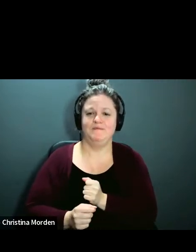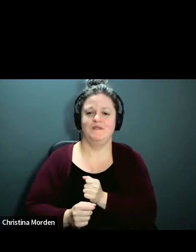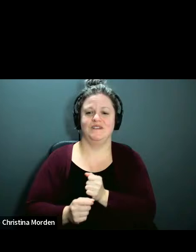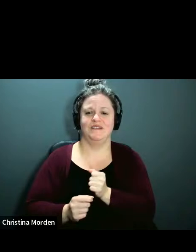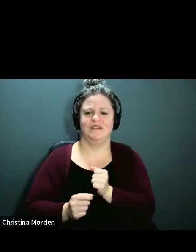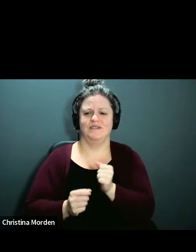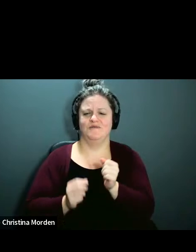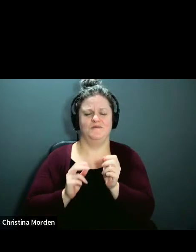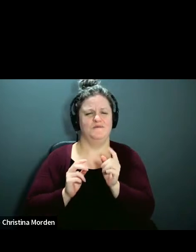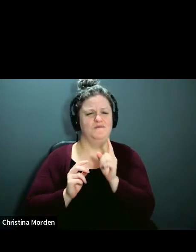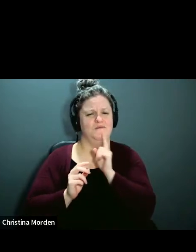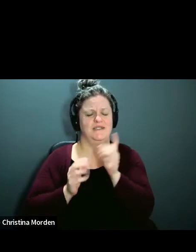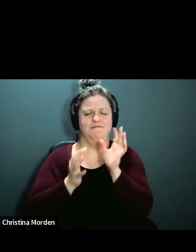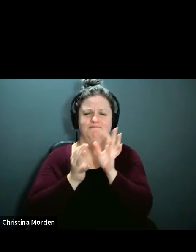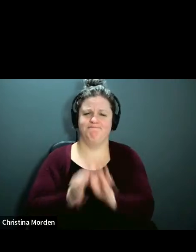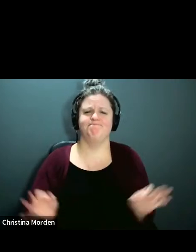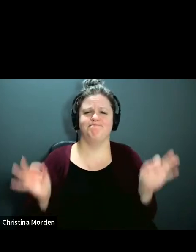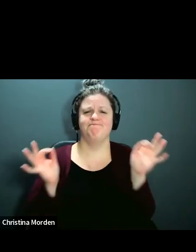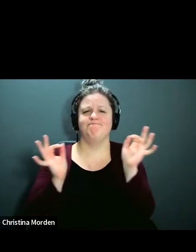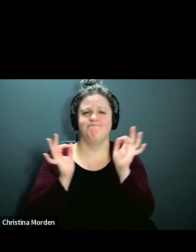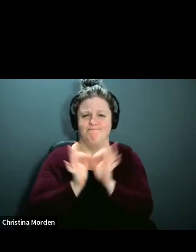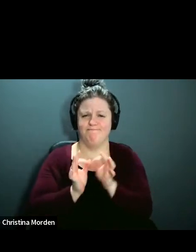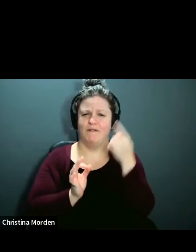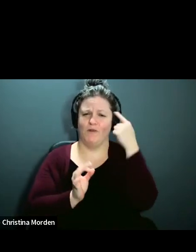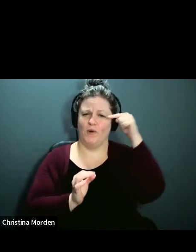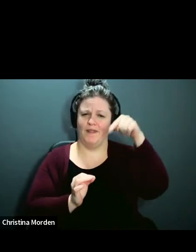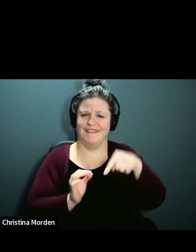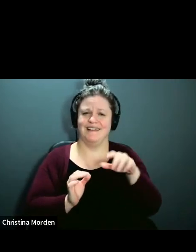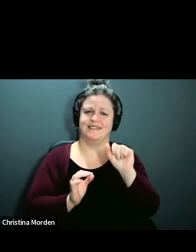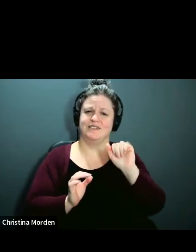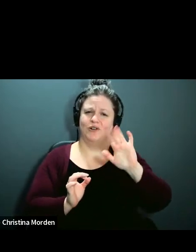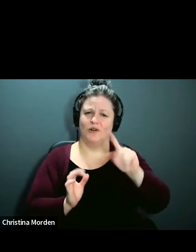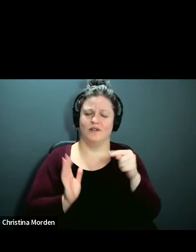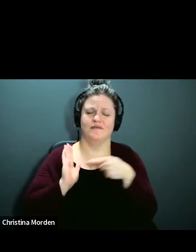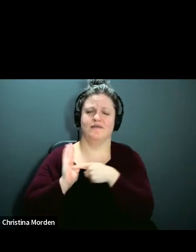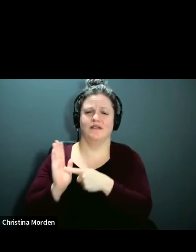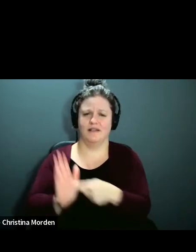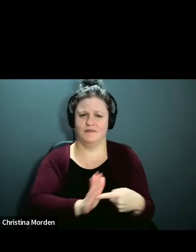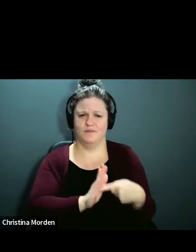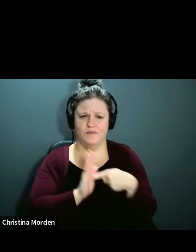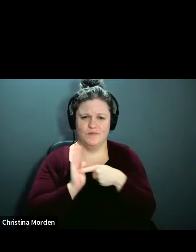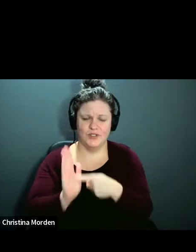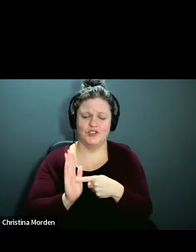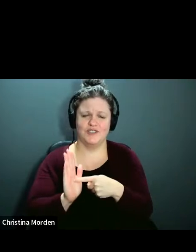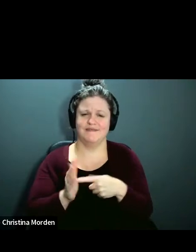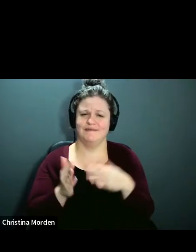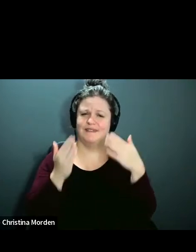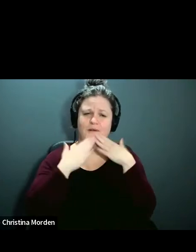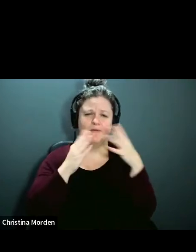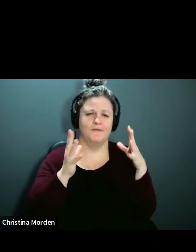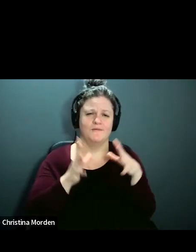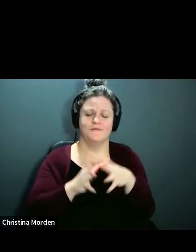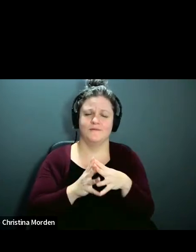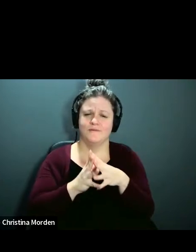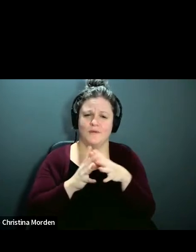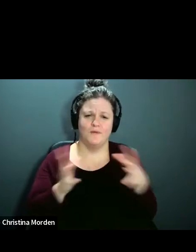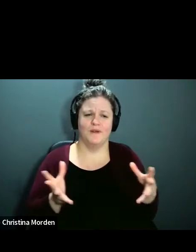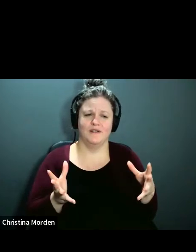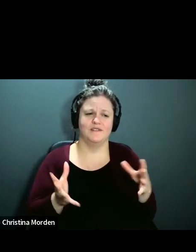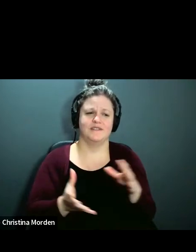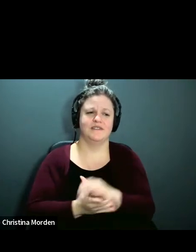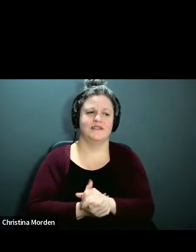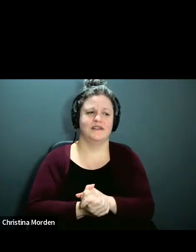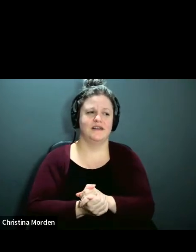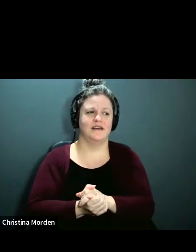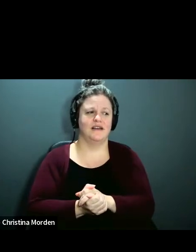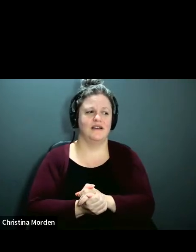so important um to this exhibition um and uh yeah thank you um I